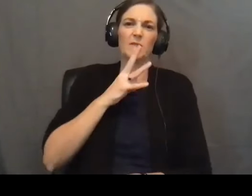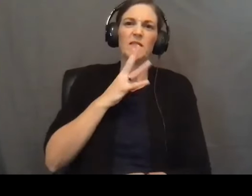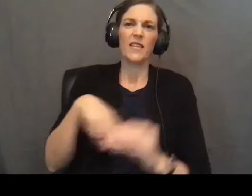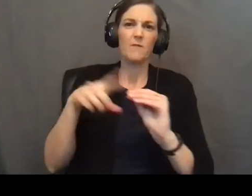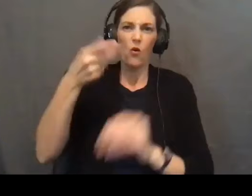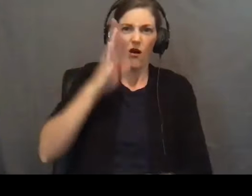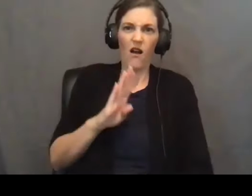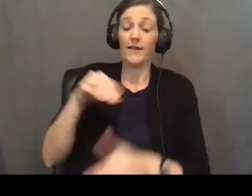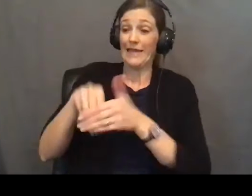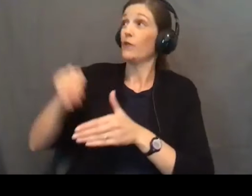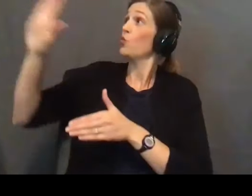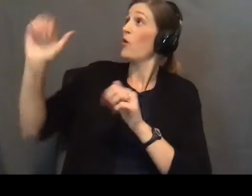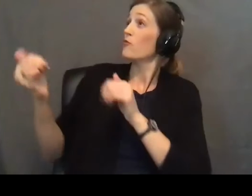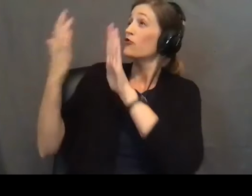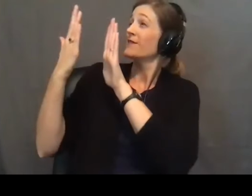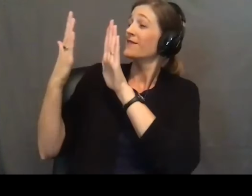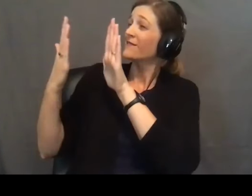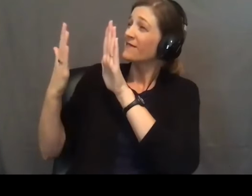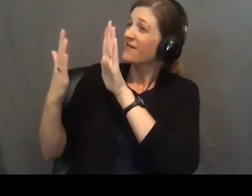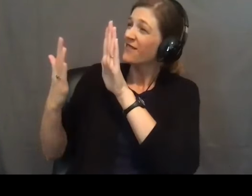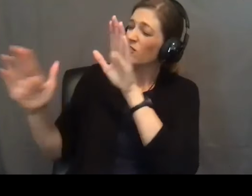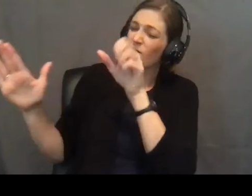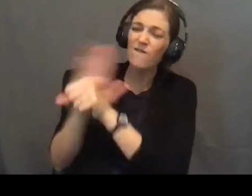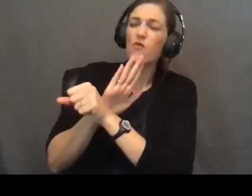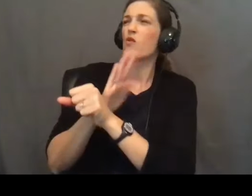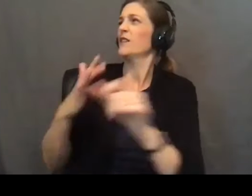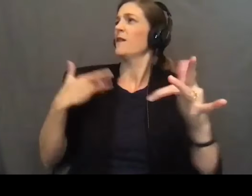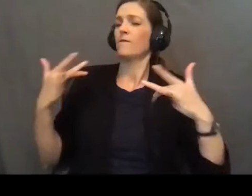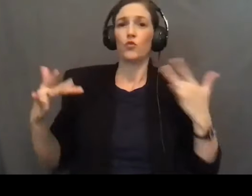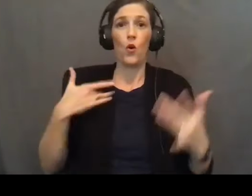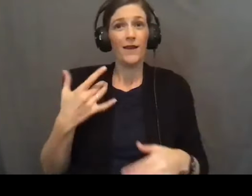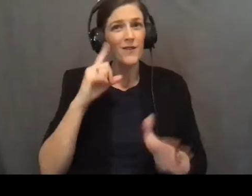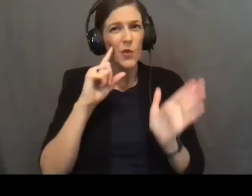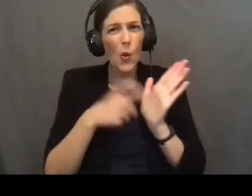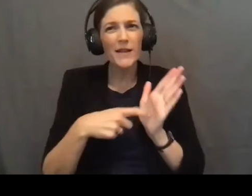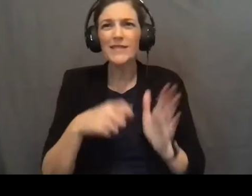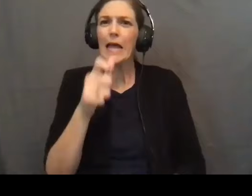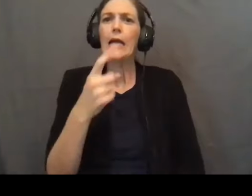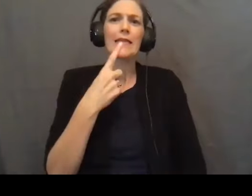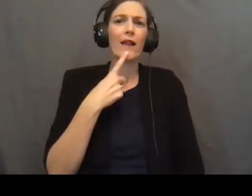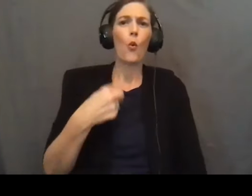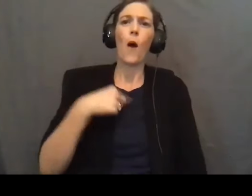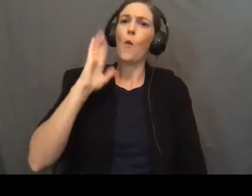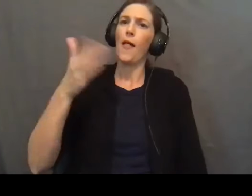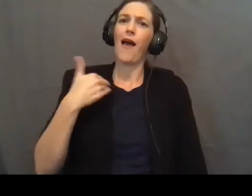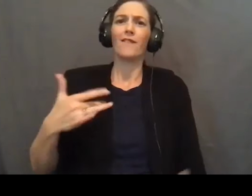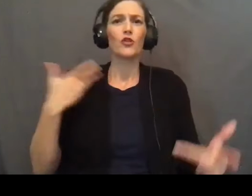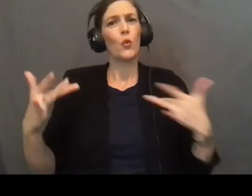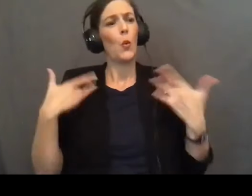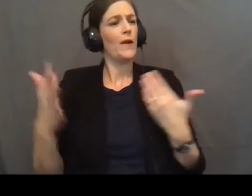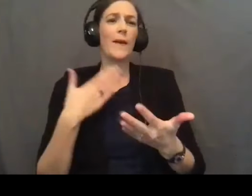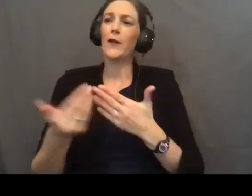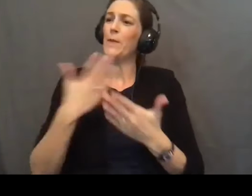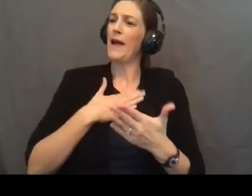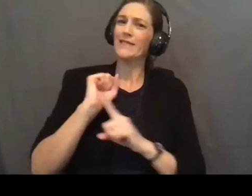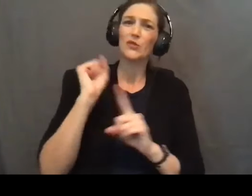your presence, there is fullness of joy. Notice what he's saying here. He's not saying, I'm going to have joy no matter my circumstances.